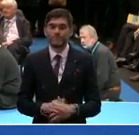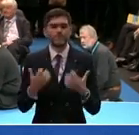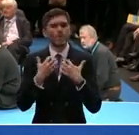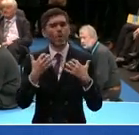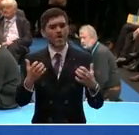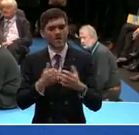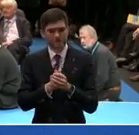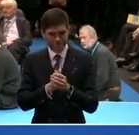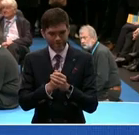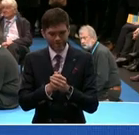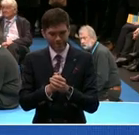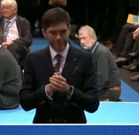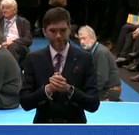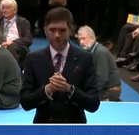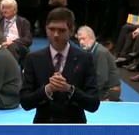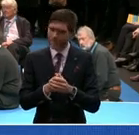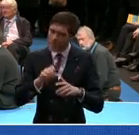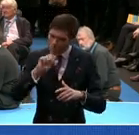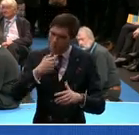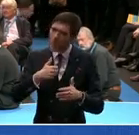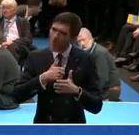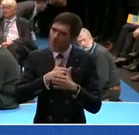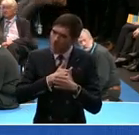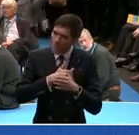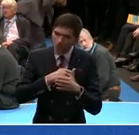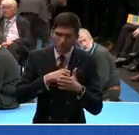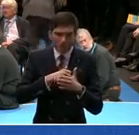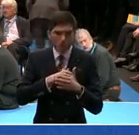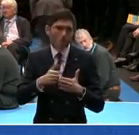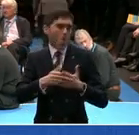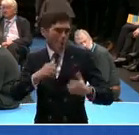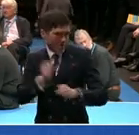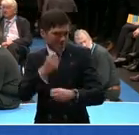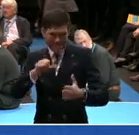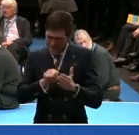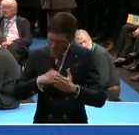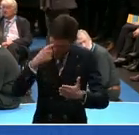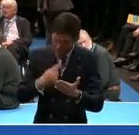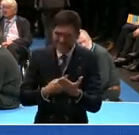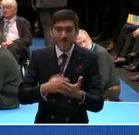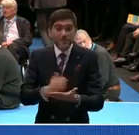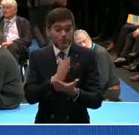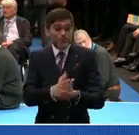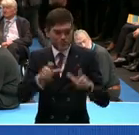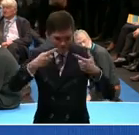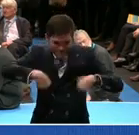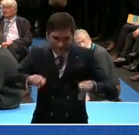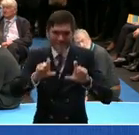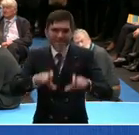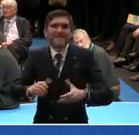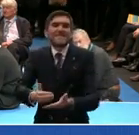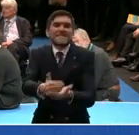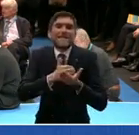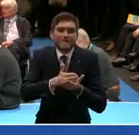Conference, I will never flinch from taking the difficult decisions needed to keep our country safe and secure. And